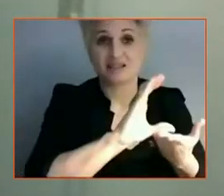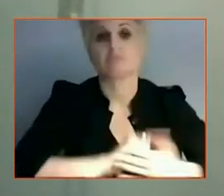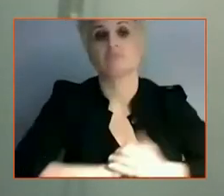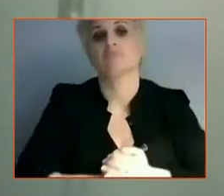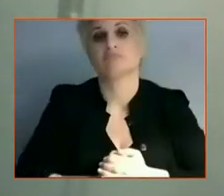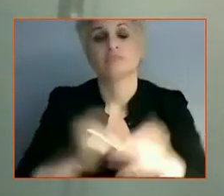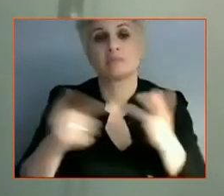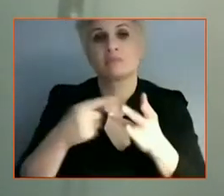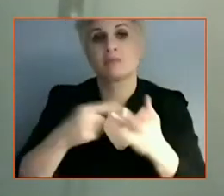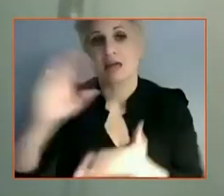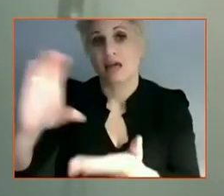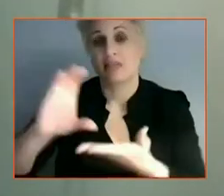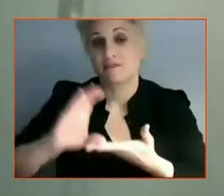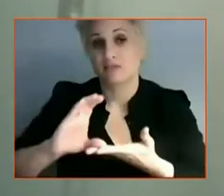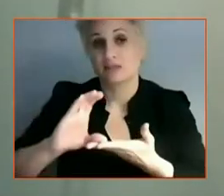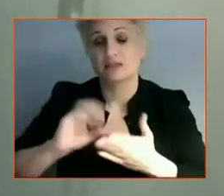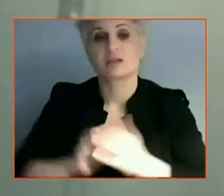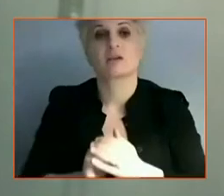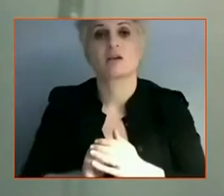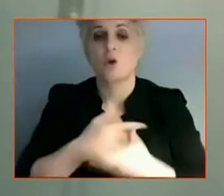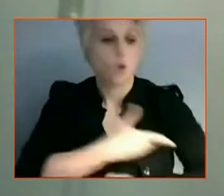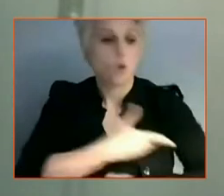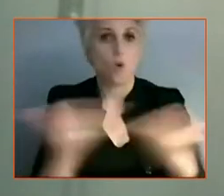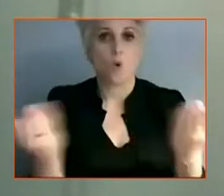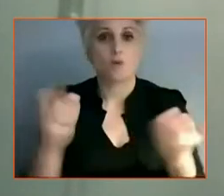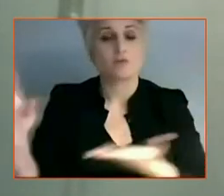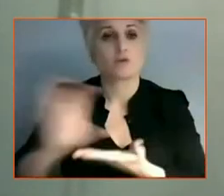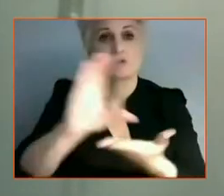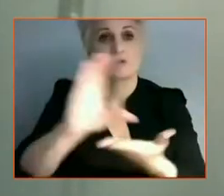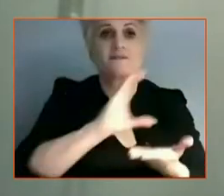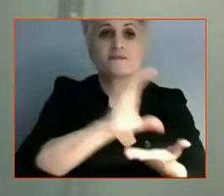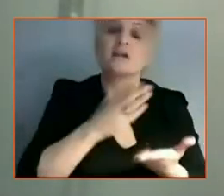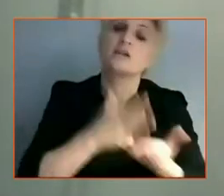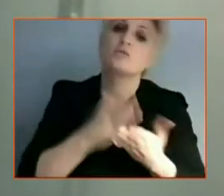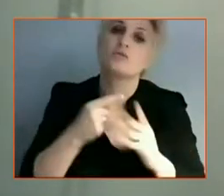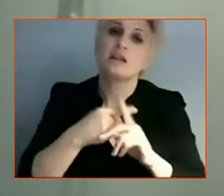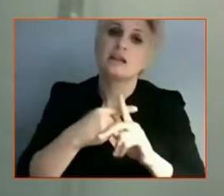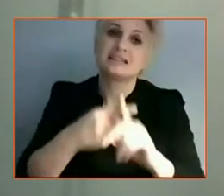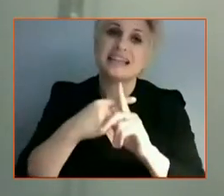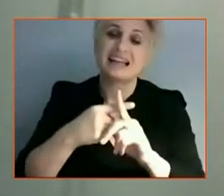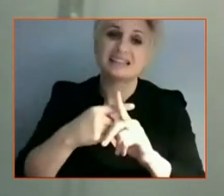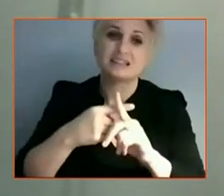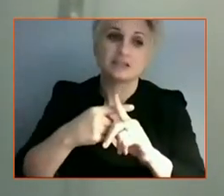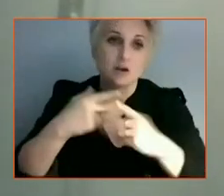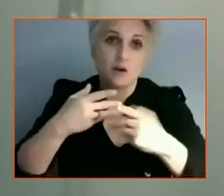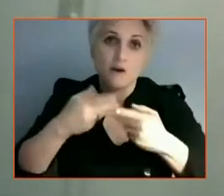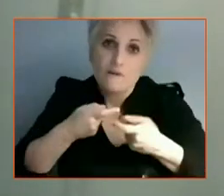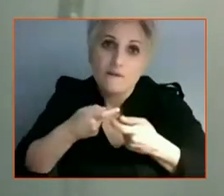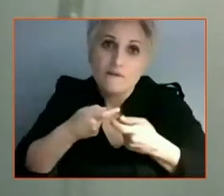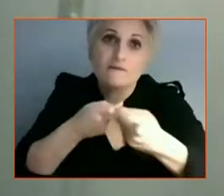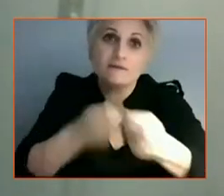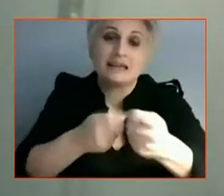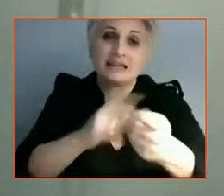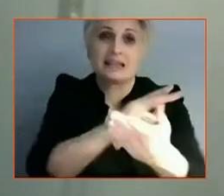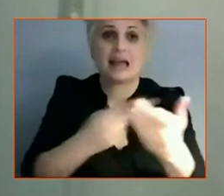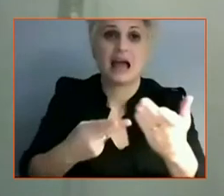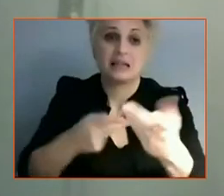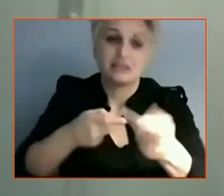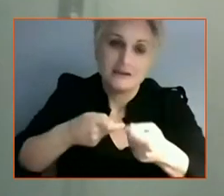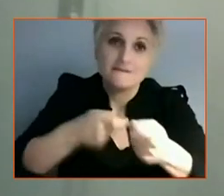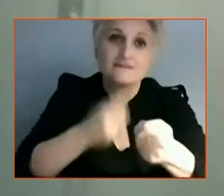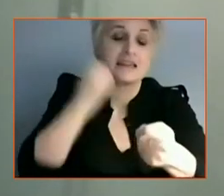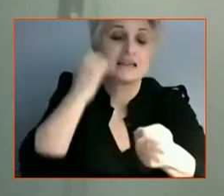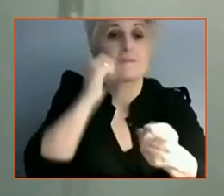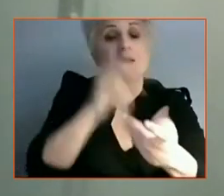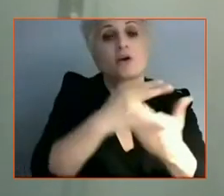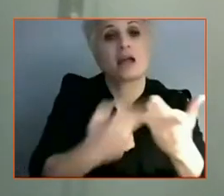is ring-fenced funding in all of those funding that are targeted funds that are targeted towards Māori, making sure that Māori